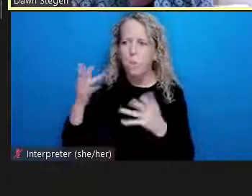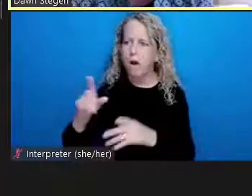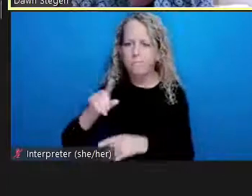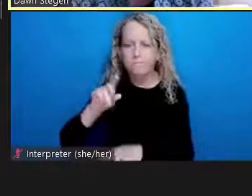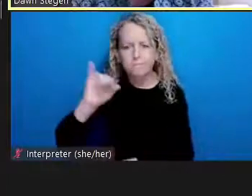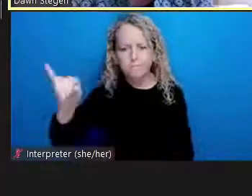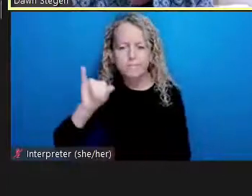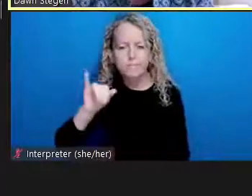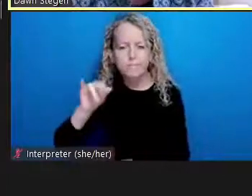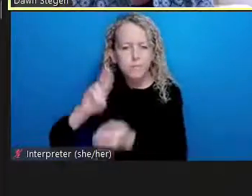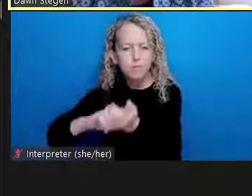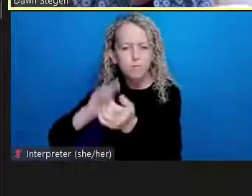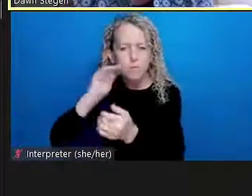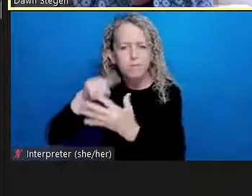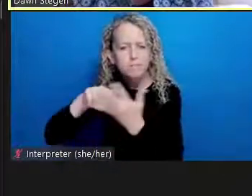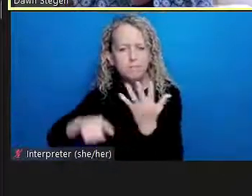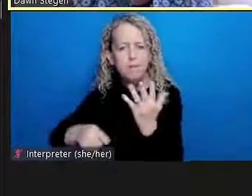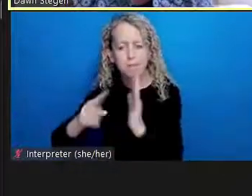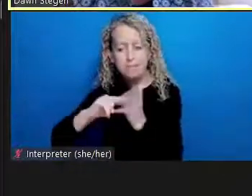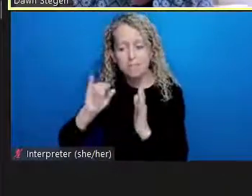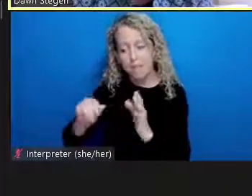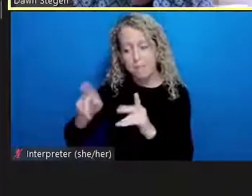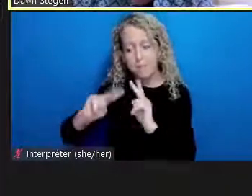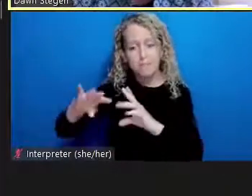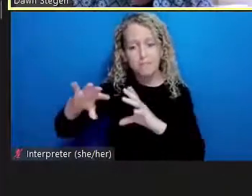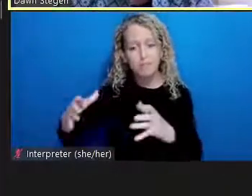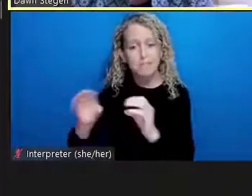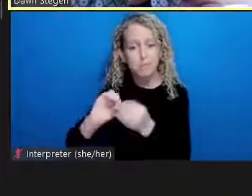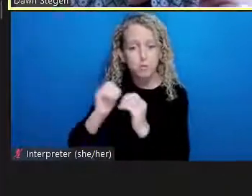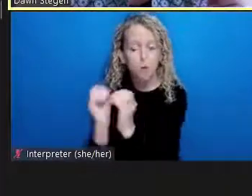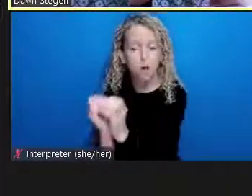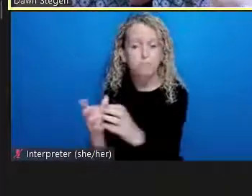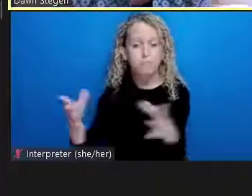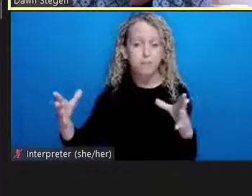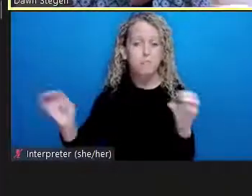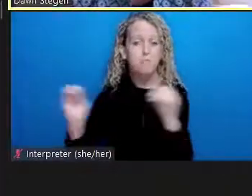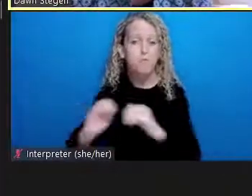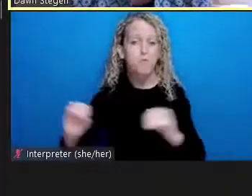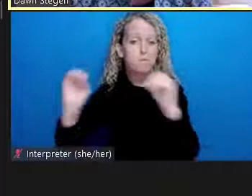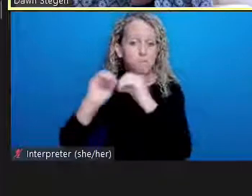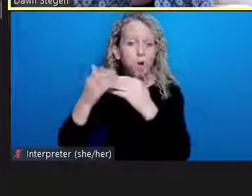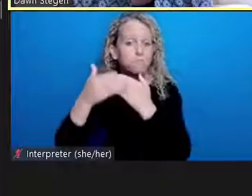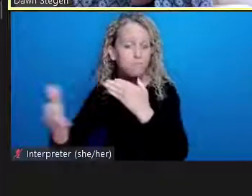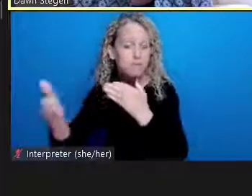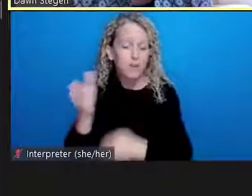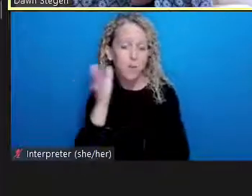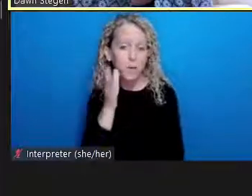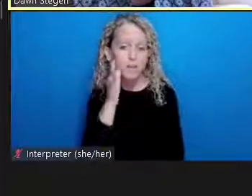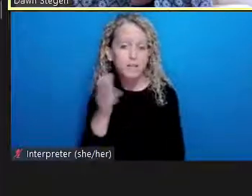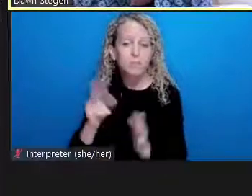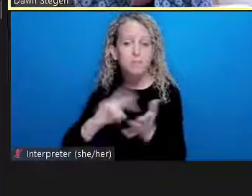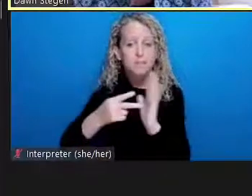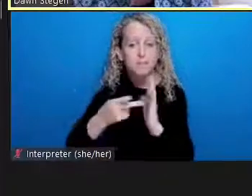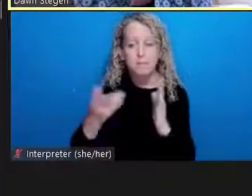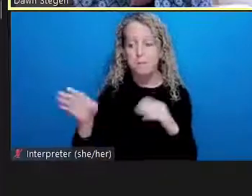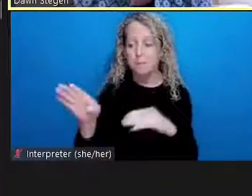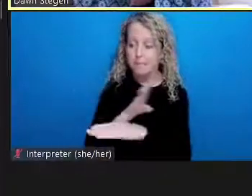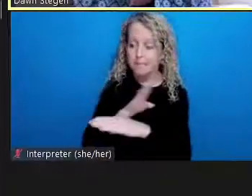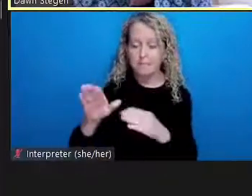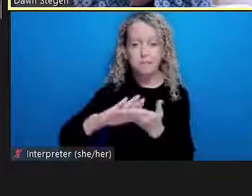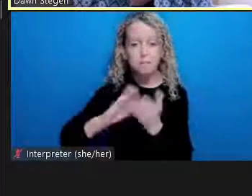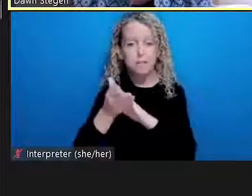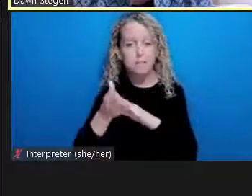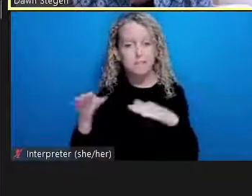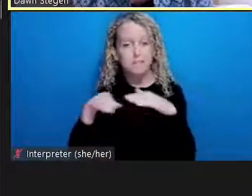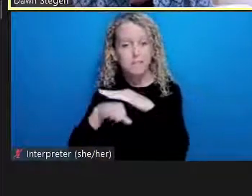years to come. So it's clear the implications and the opportunities for business to be accessible are